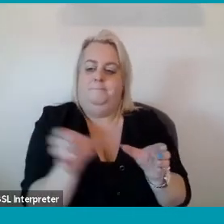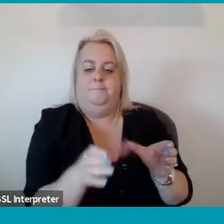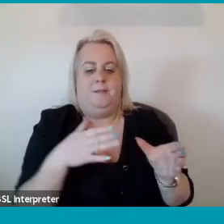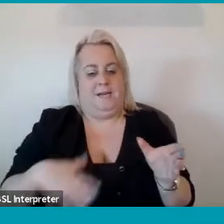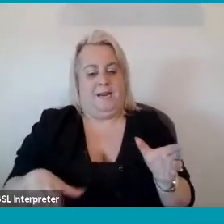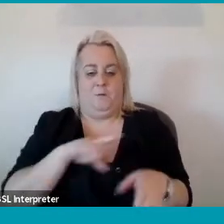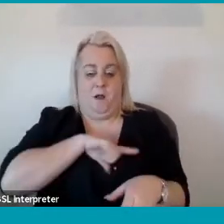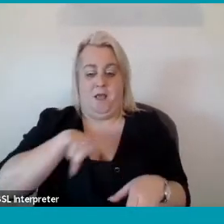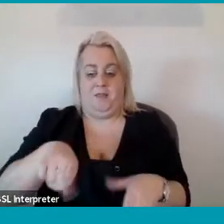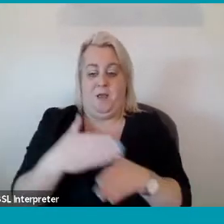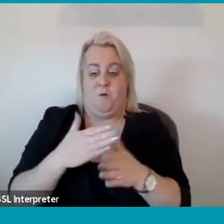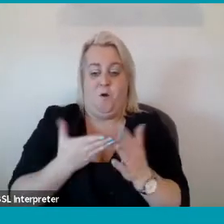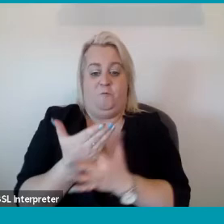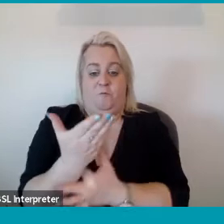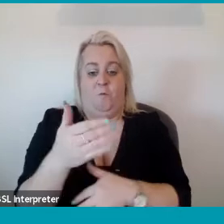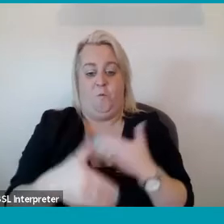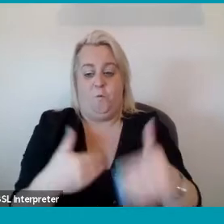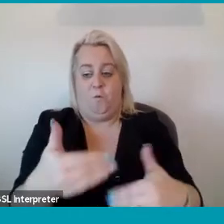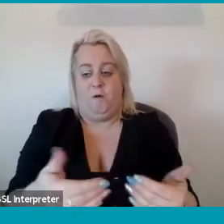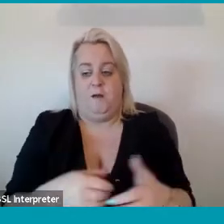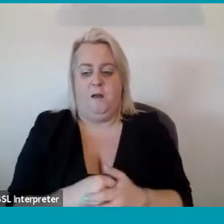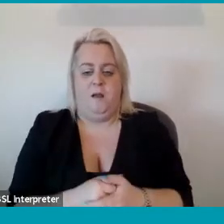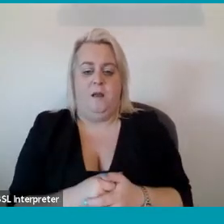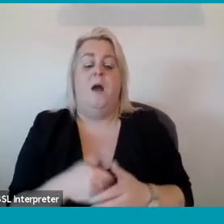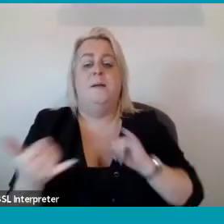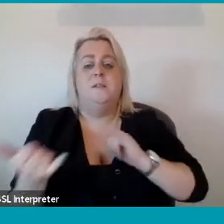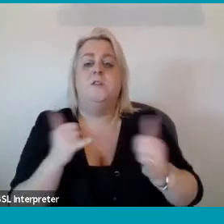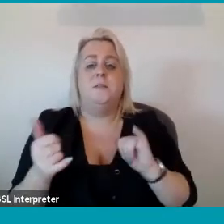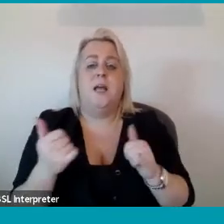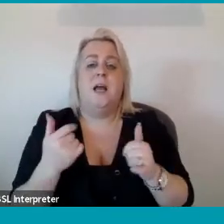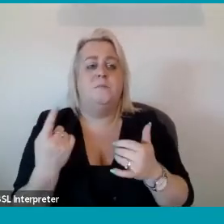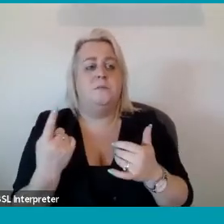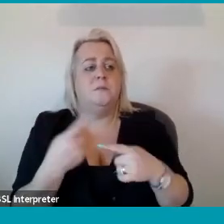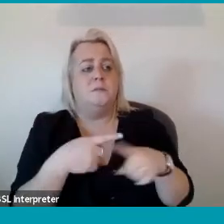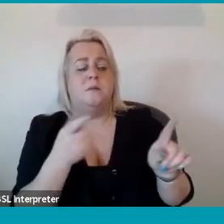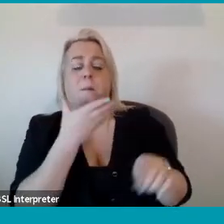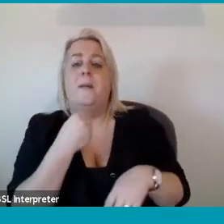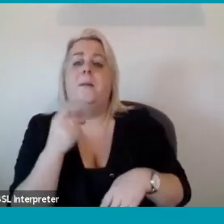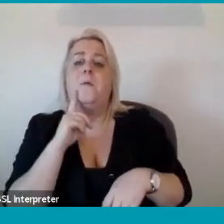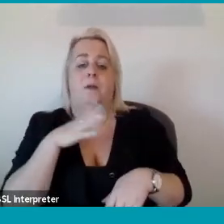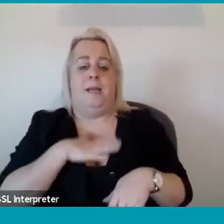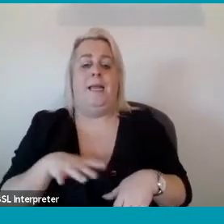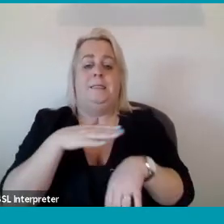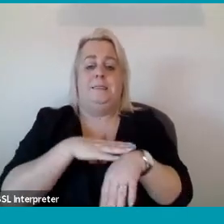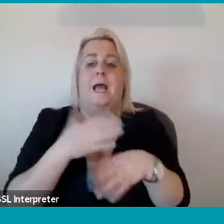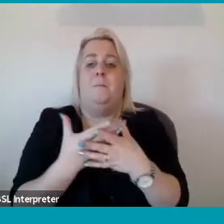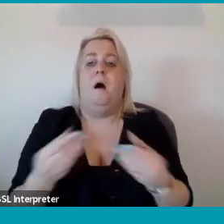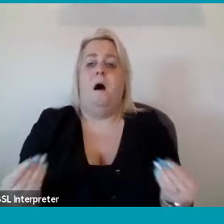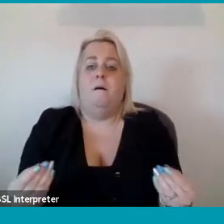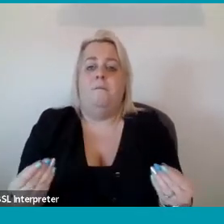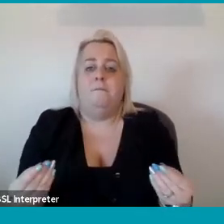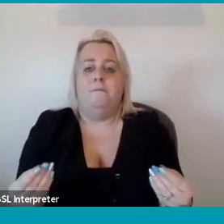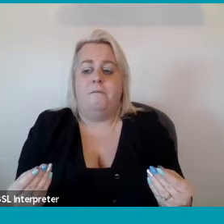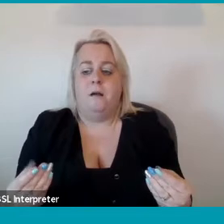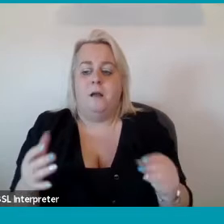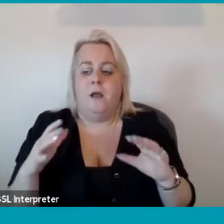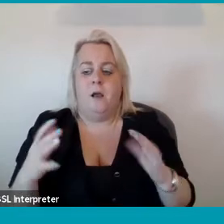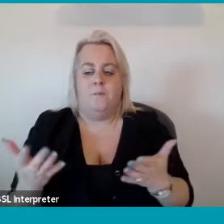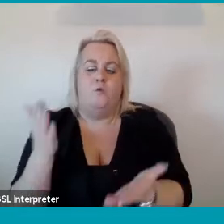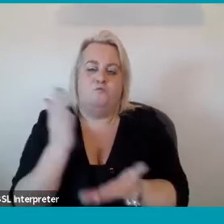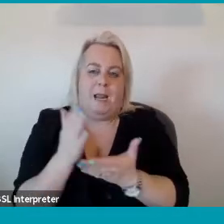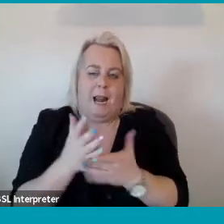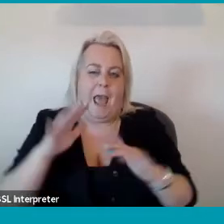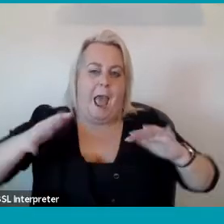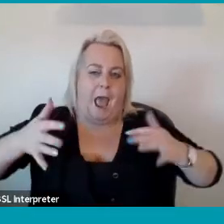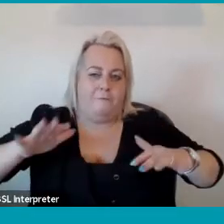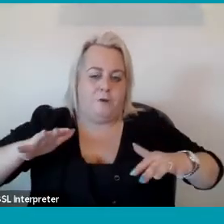for counselling or physiotherapy or whatever it might be. But on average, we have significantly less time off sick. And